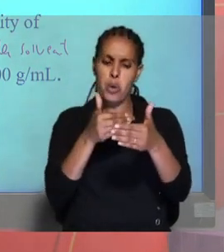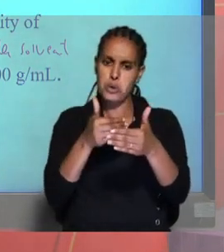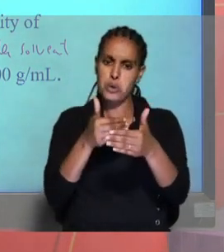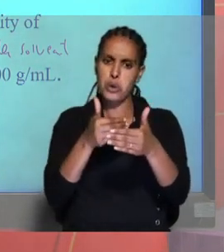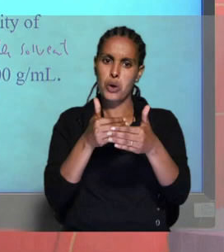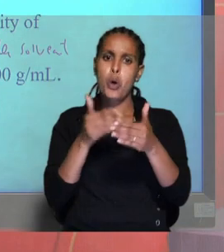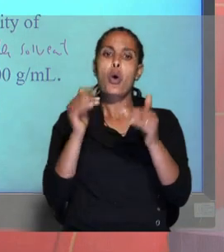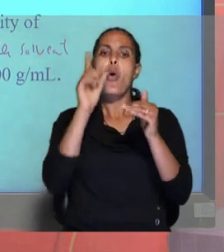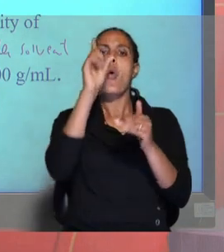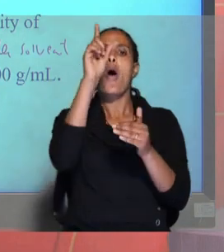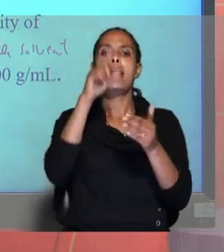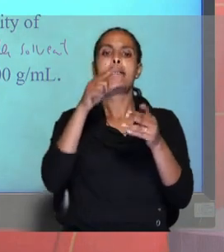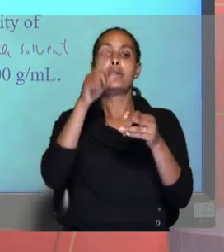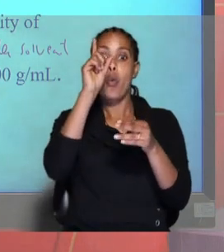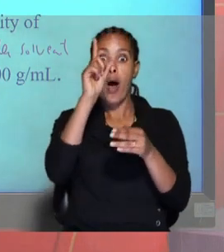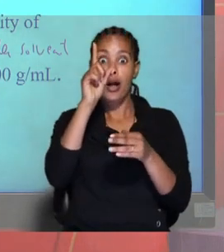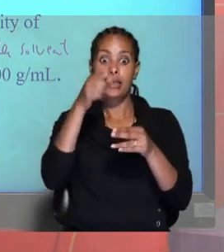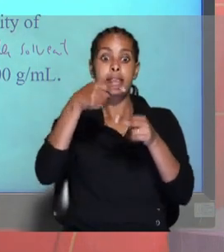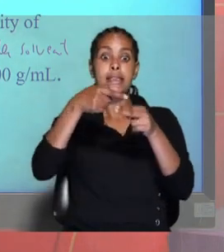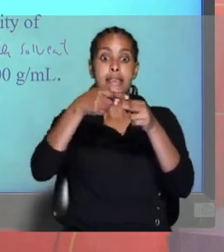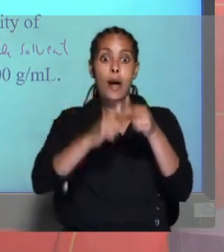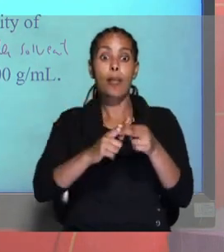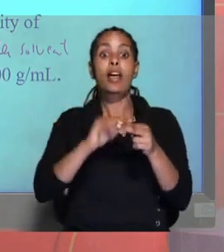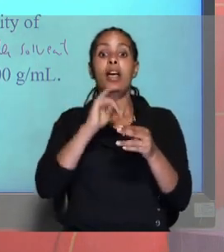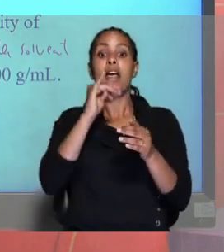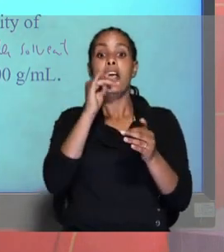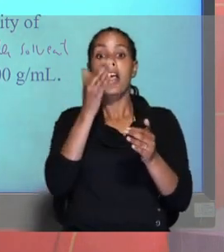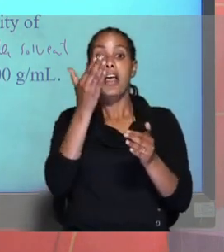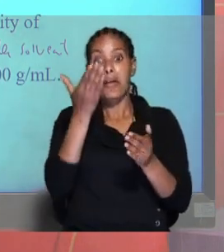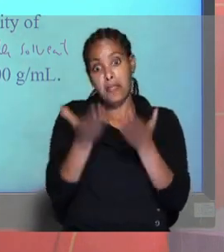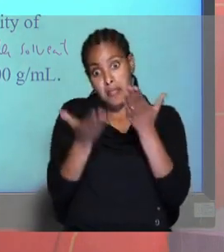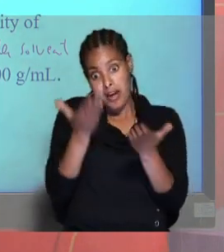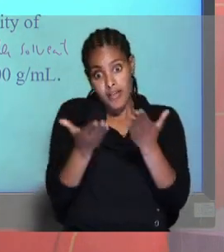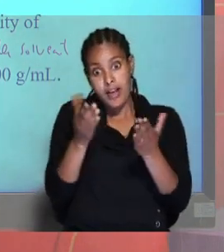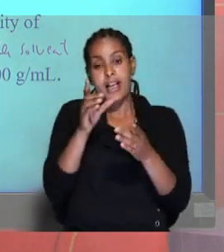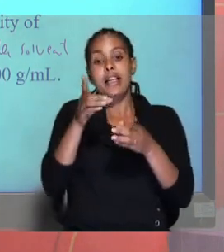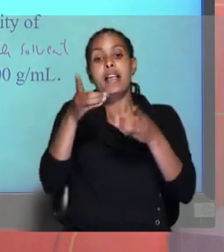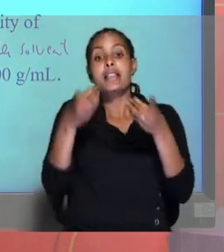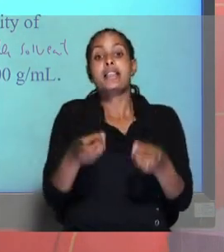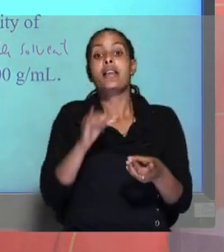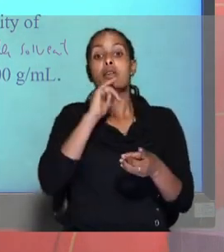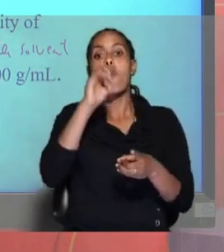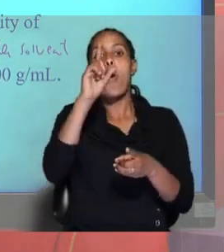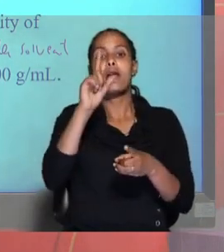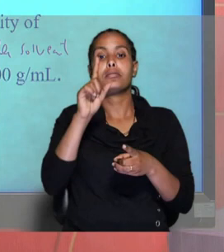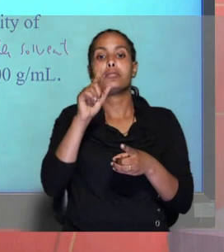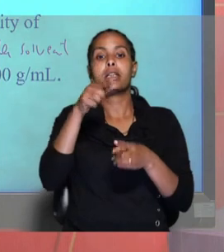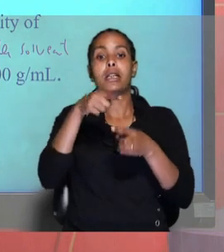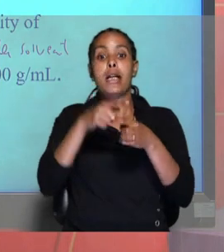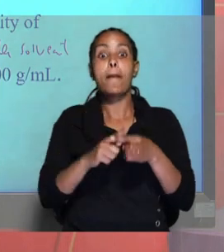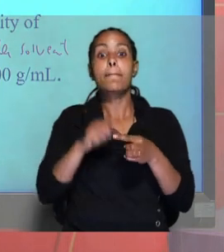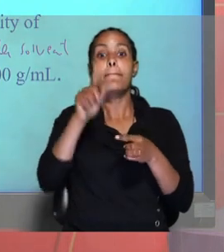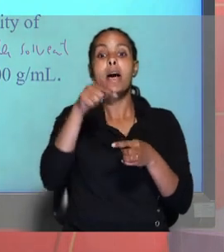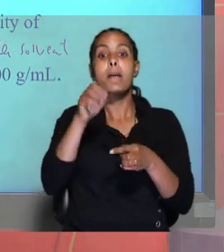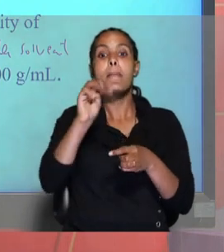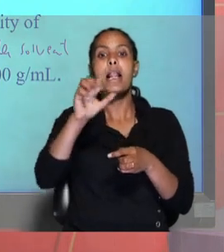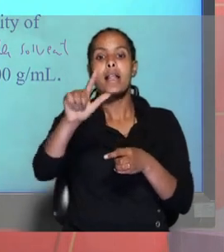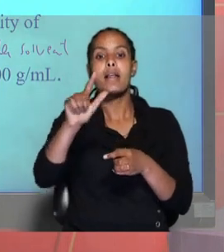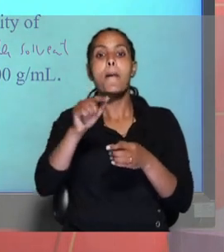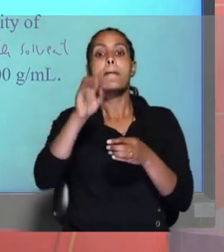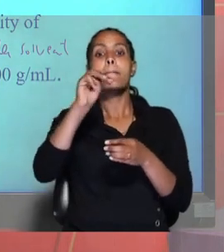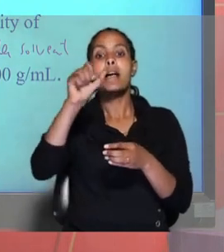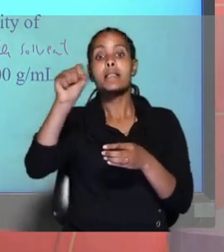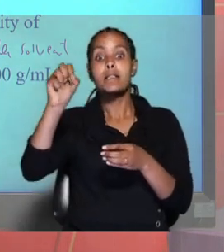equal to 1 gram if density is 1 gram per milliliter density. Therefore, mass